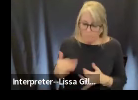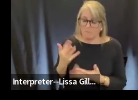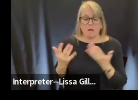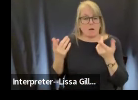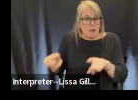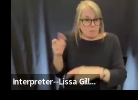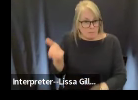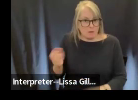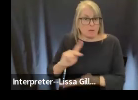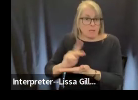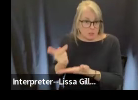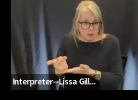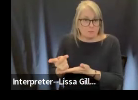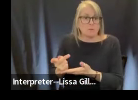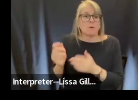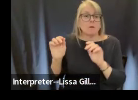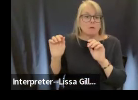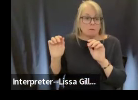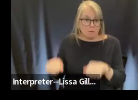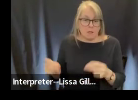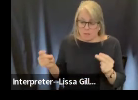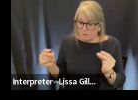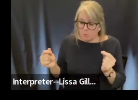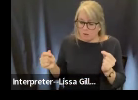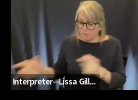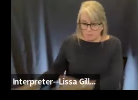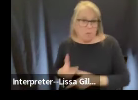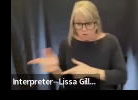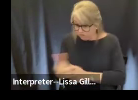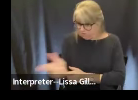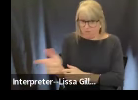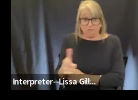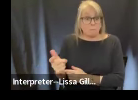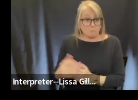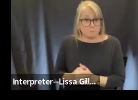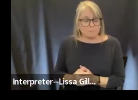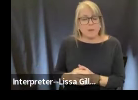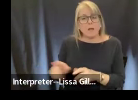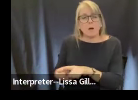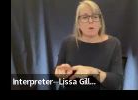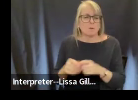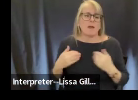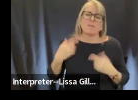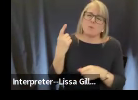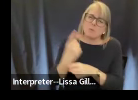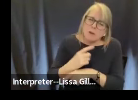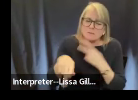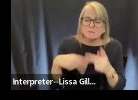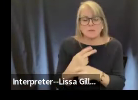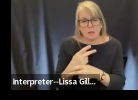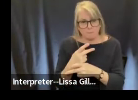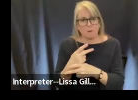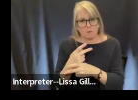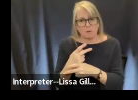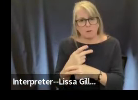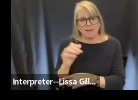where you can engage very quickly to address it. You also want to know that you have the right kind of fire extinguisher. The